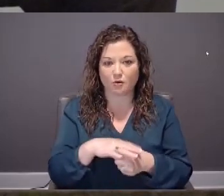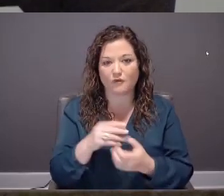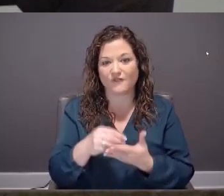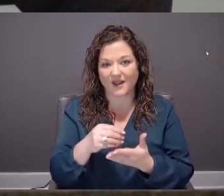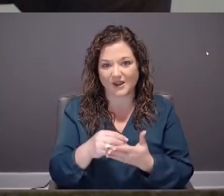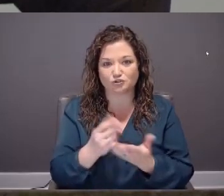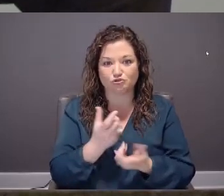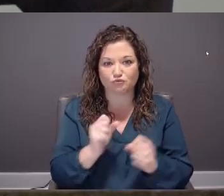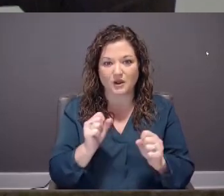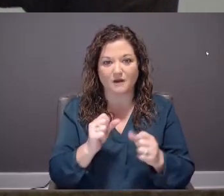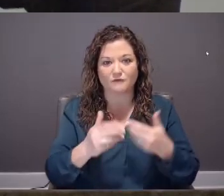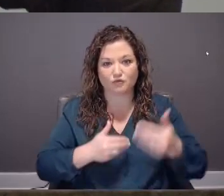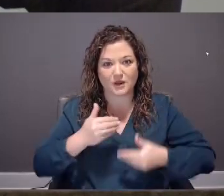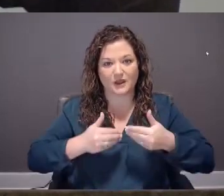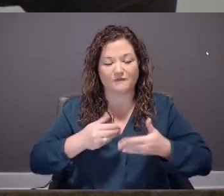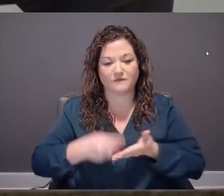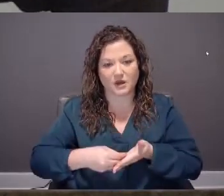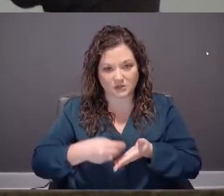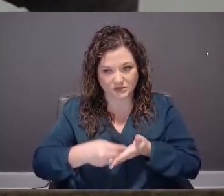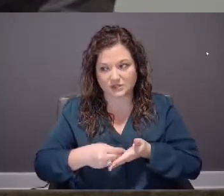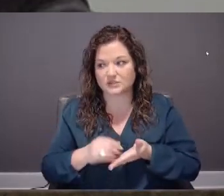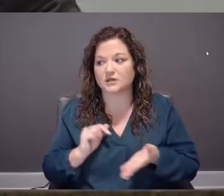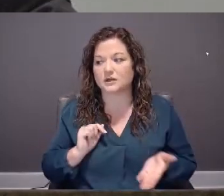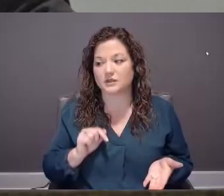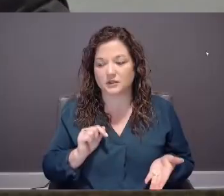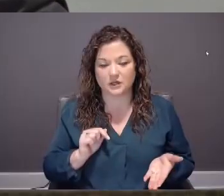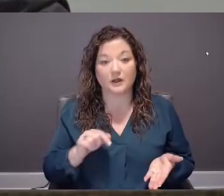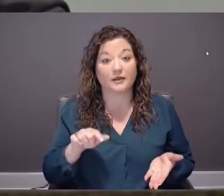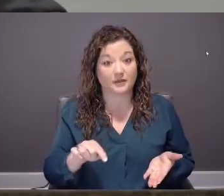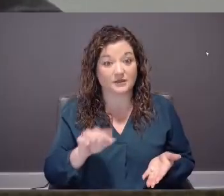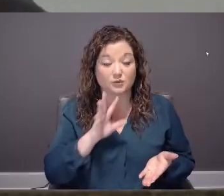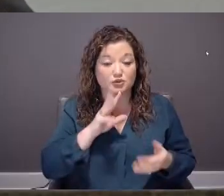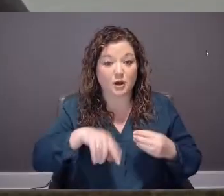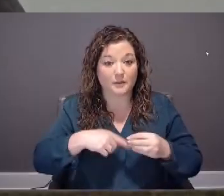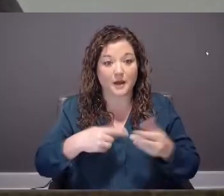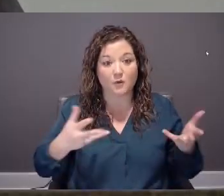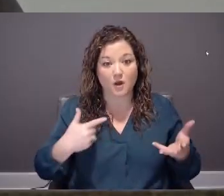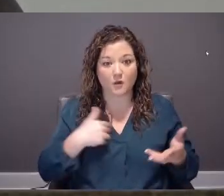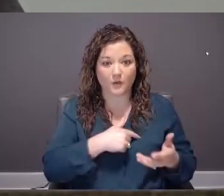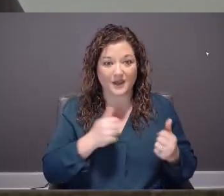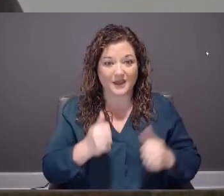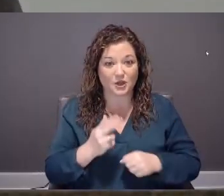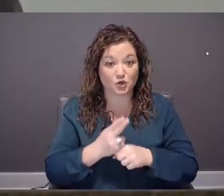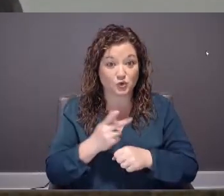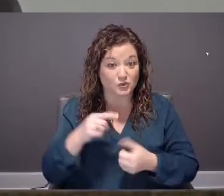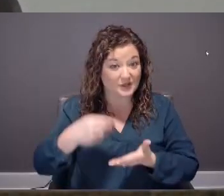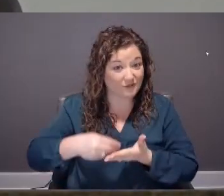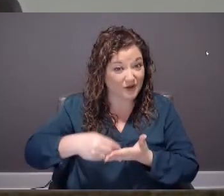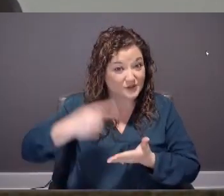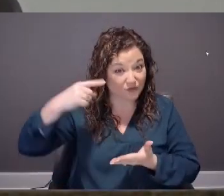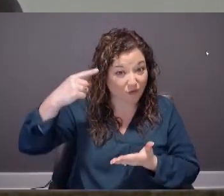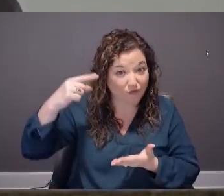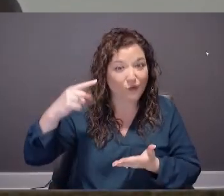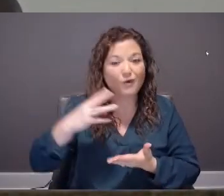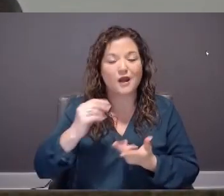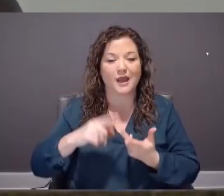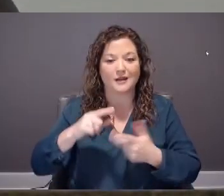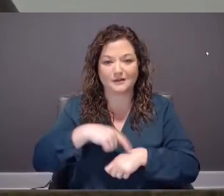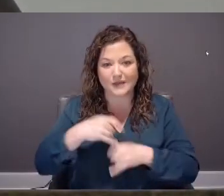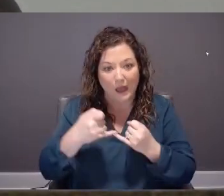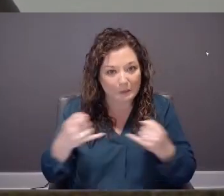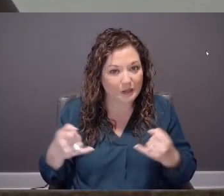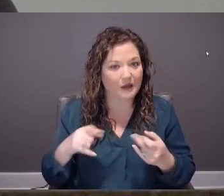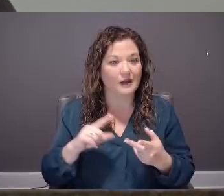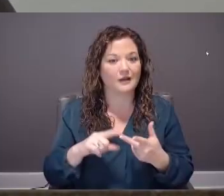update is going to talk about the eligible uses of the funds, as well as the timeline and the projects